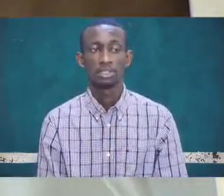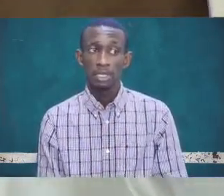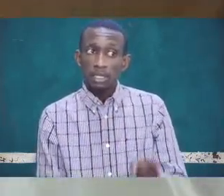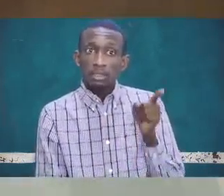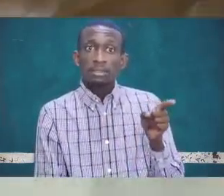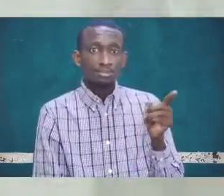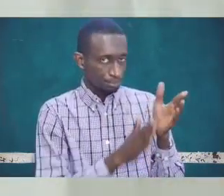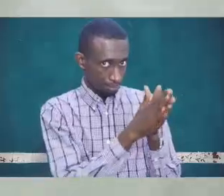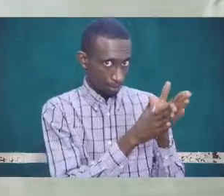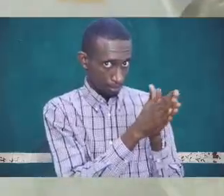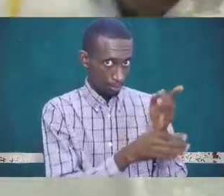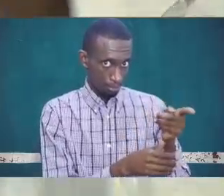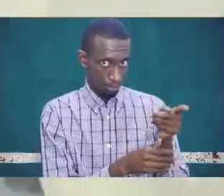oil.